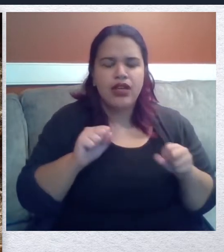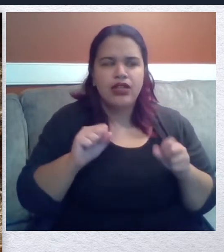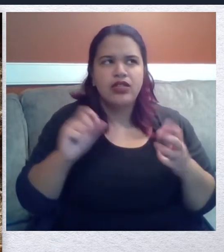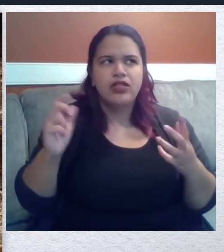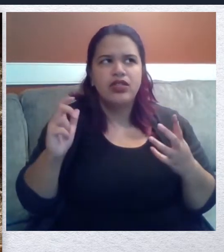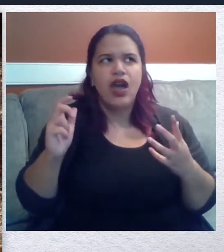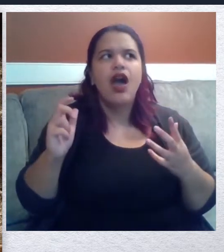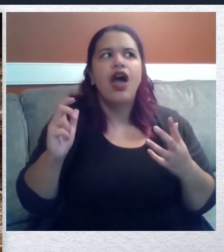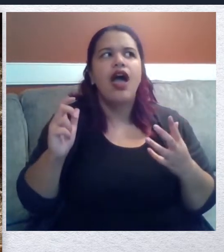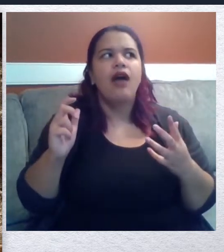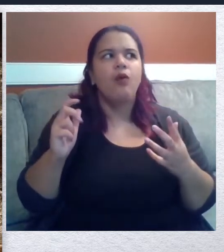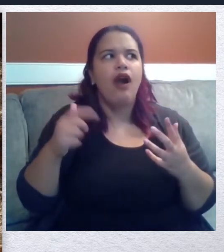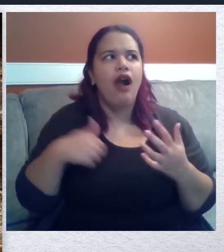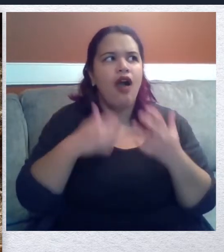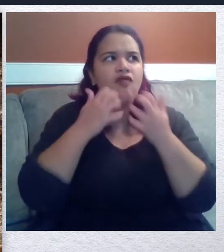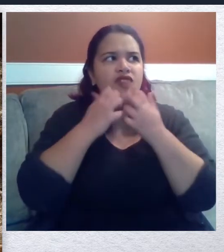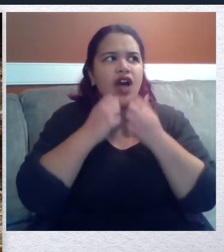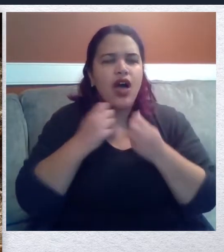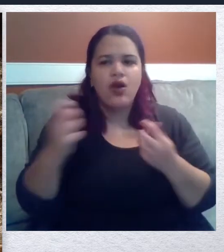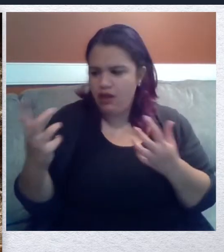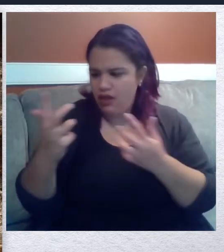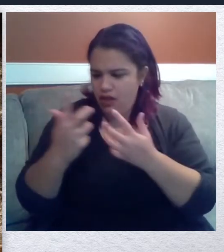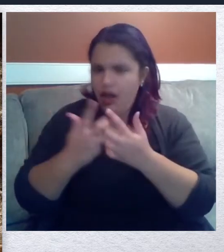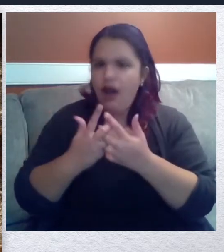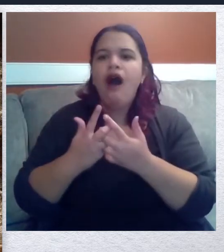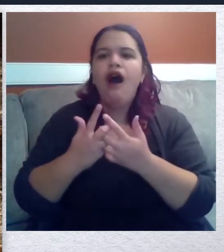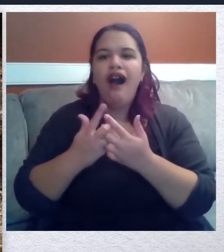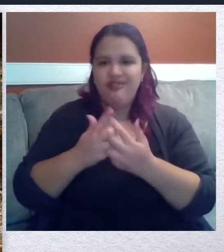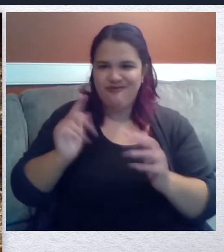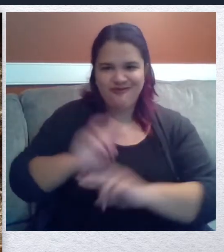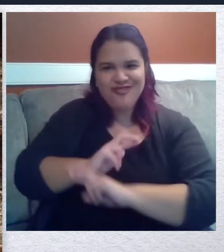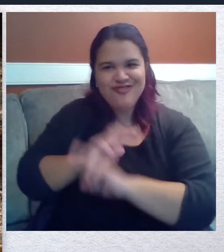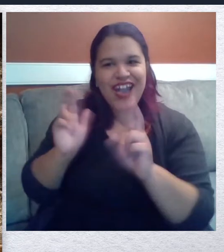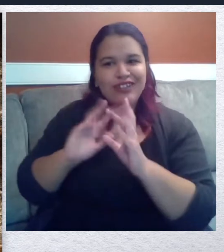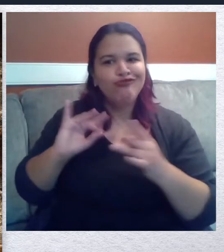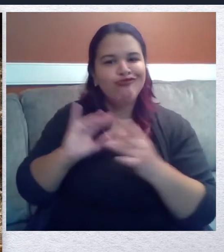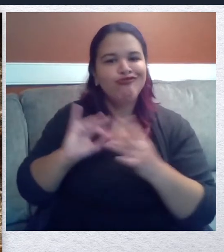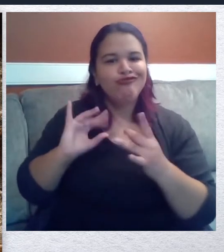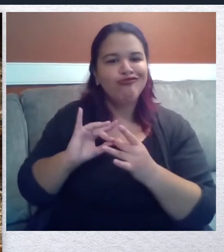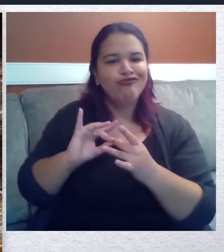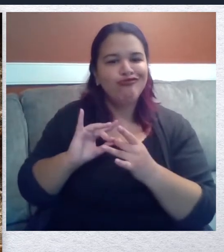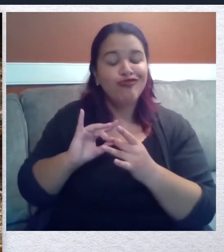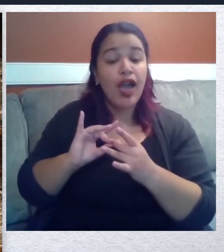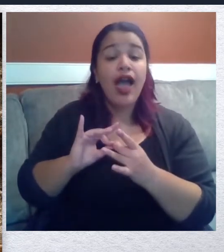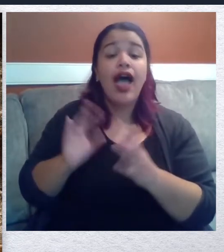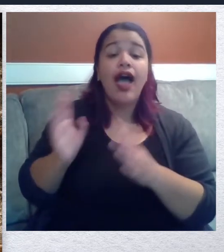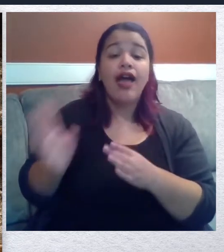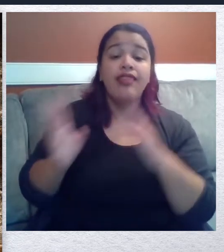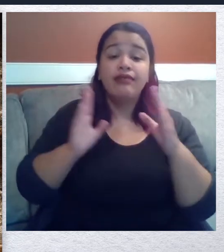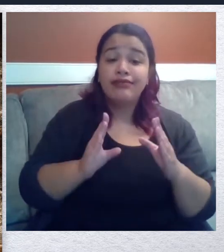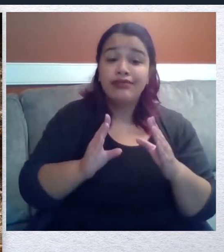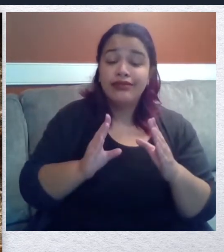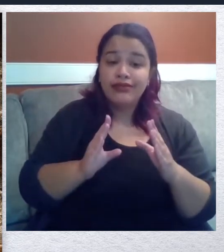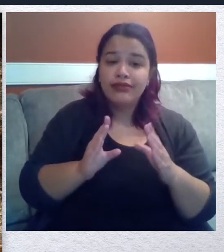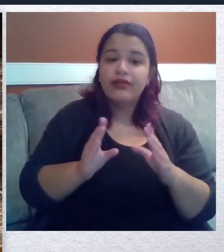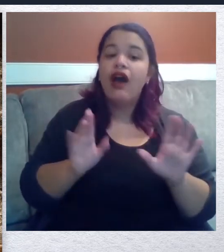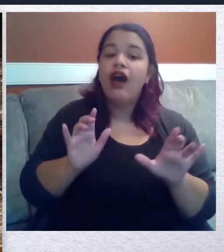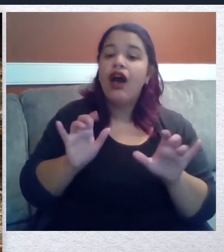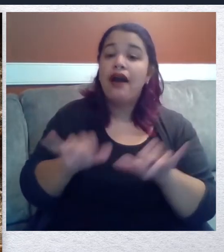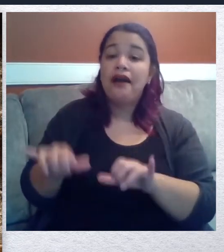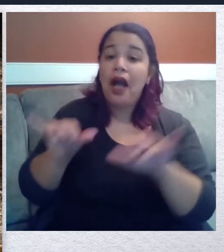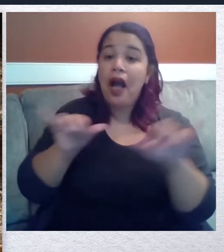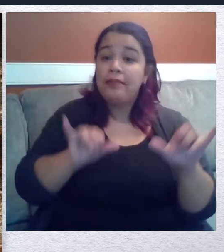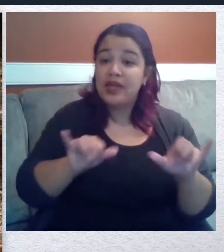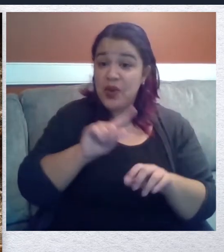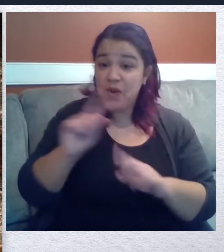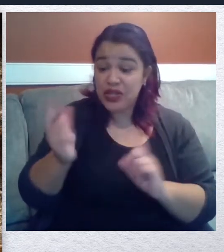common interview questions that allow you to describe why you are the right candidate for the job. For example, a common interview